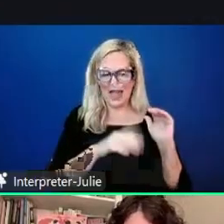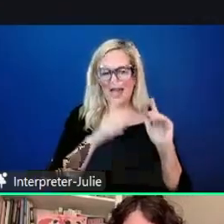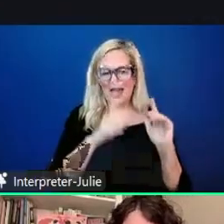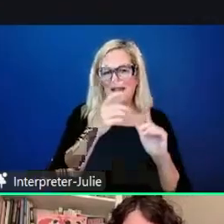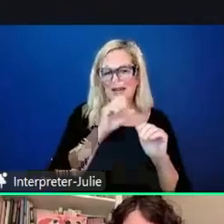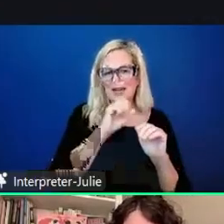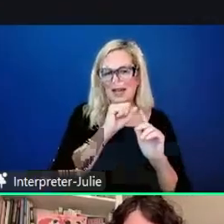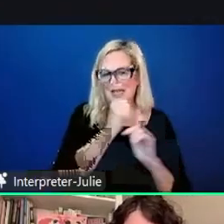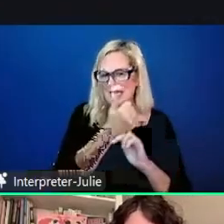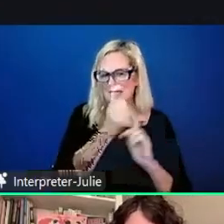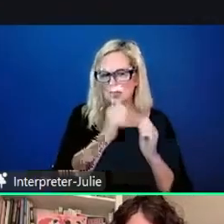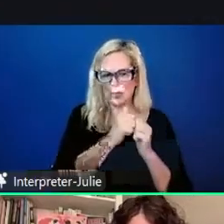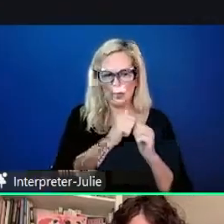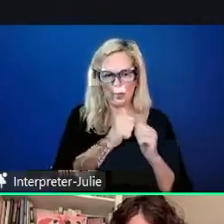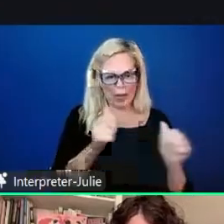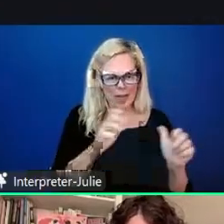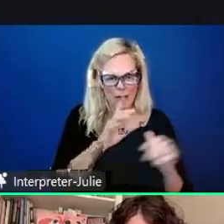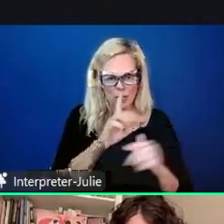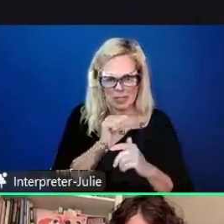exciting.